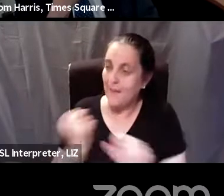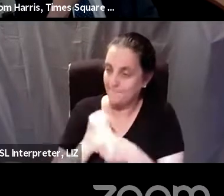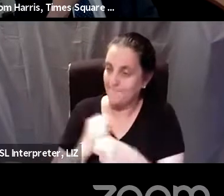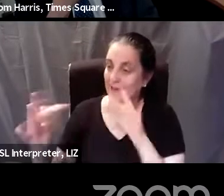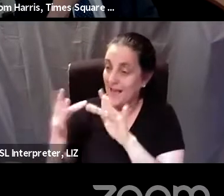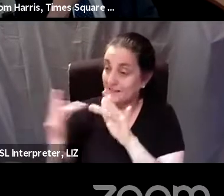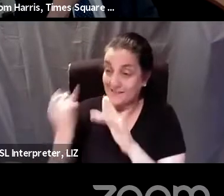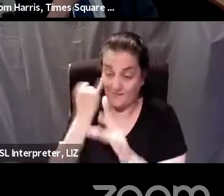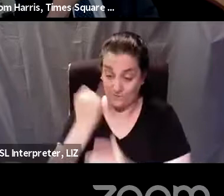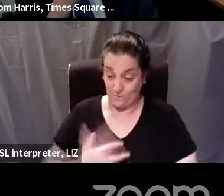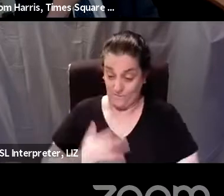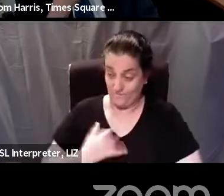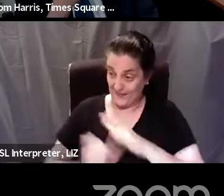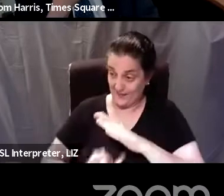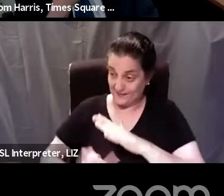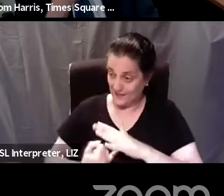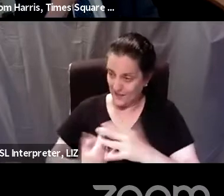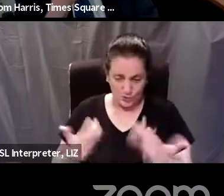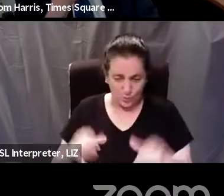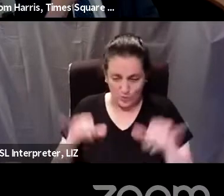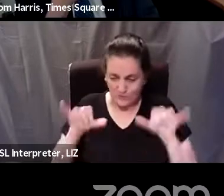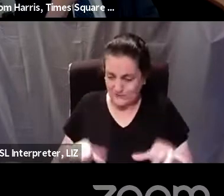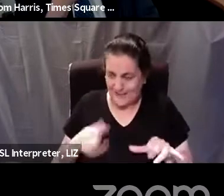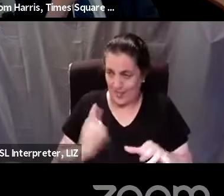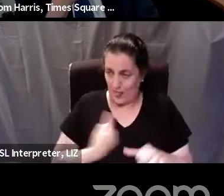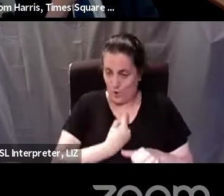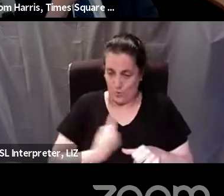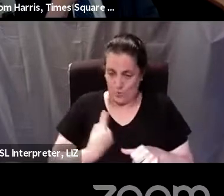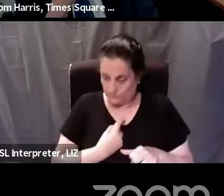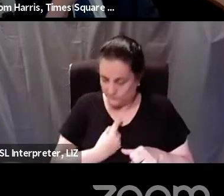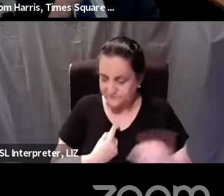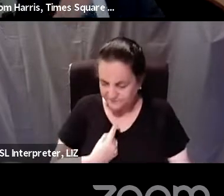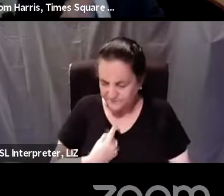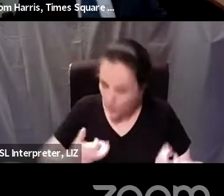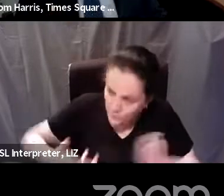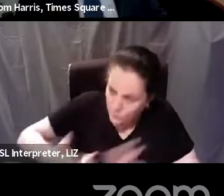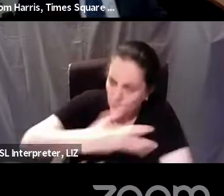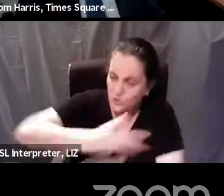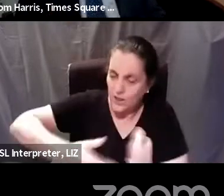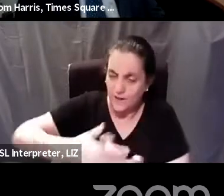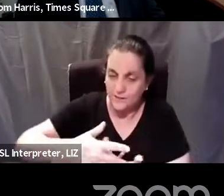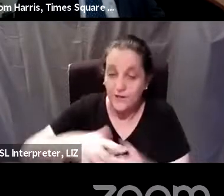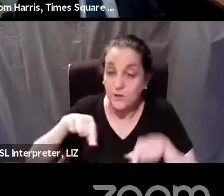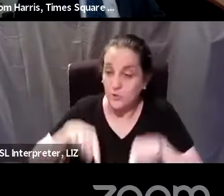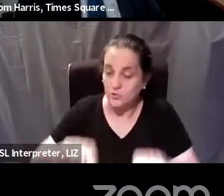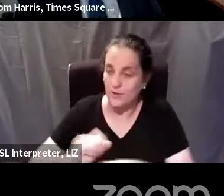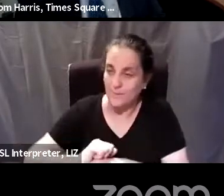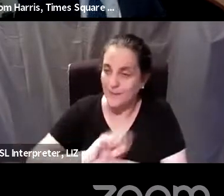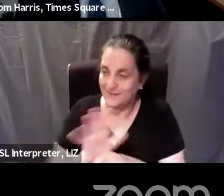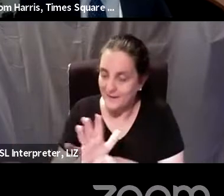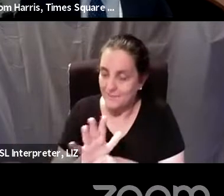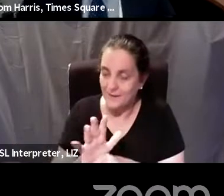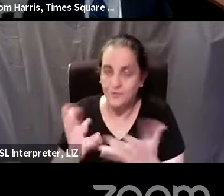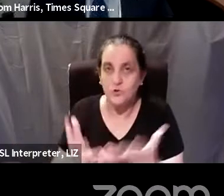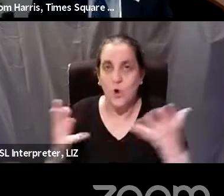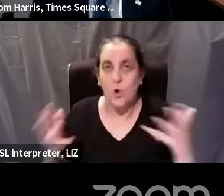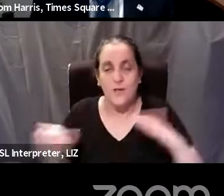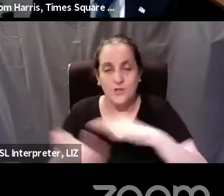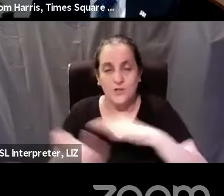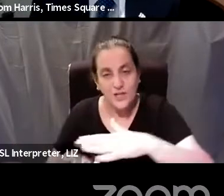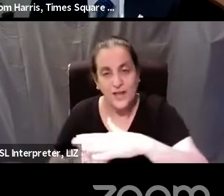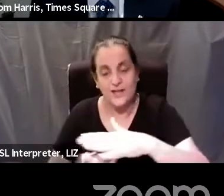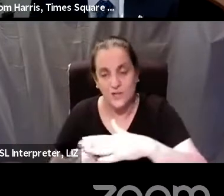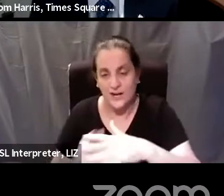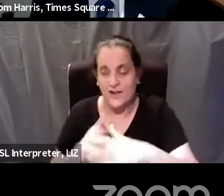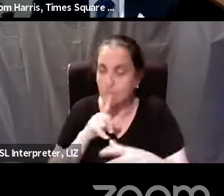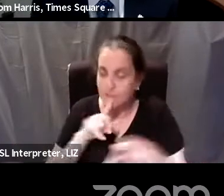and might feel like they don't want to spend time in their homes. We saw that very clearly during the pandemic, the amount of isolation that was, you know, so harmful